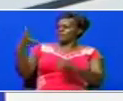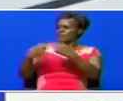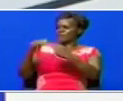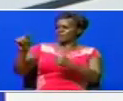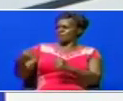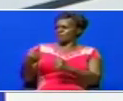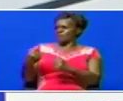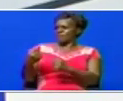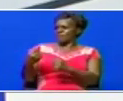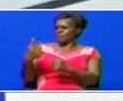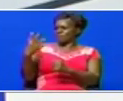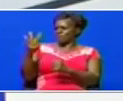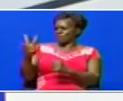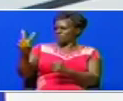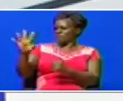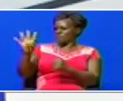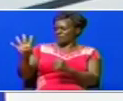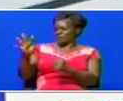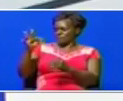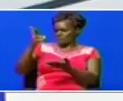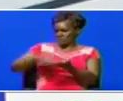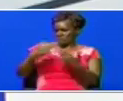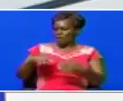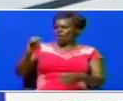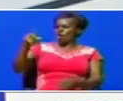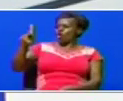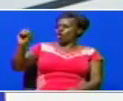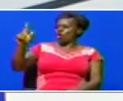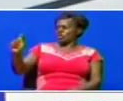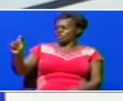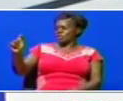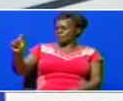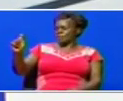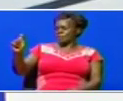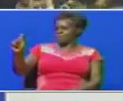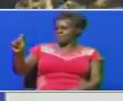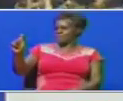508,425 registered voters. John Okot, Kuru Okot,